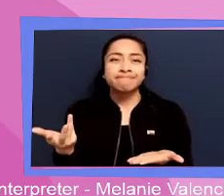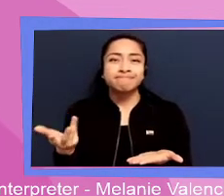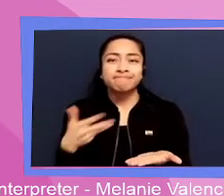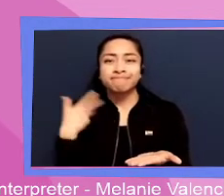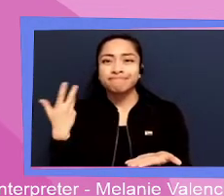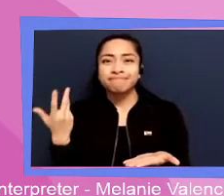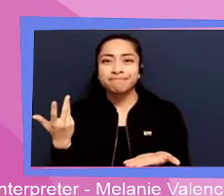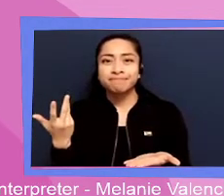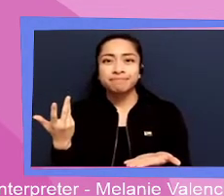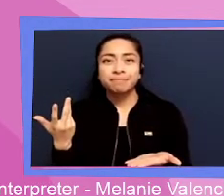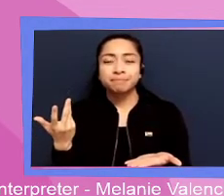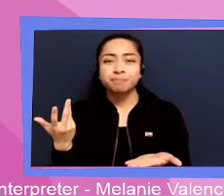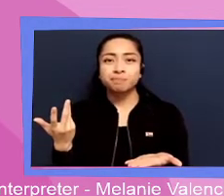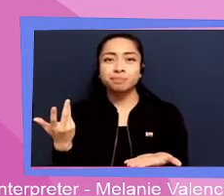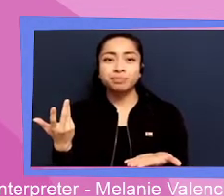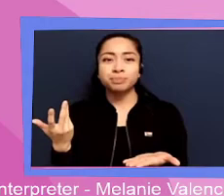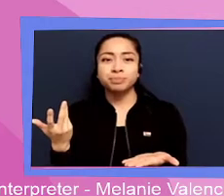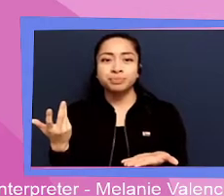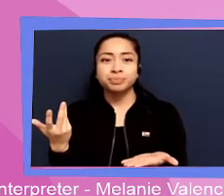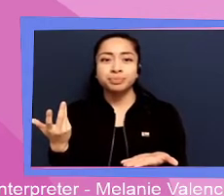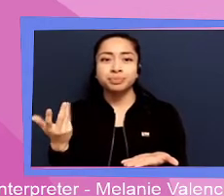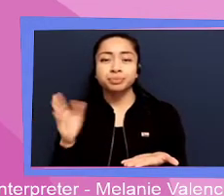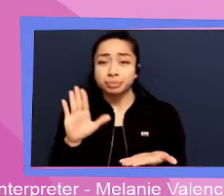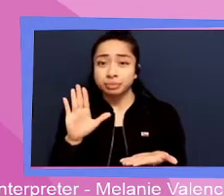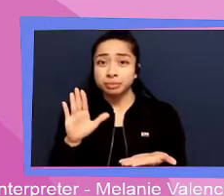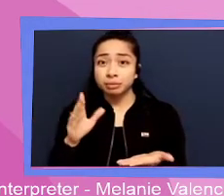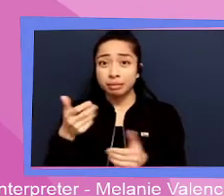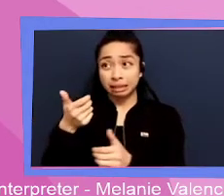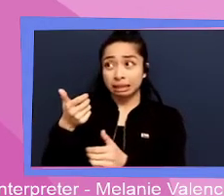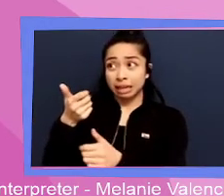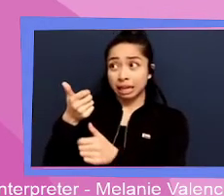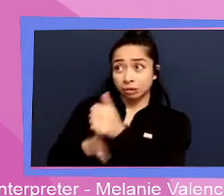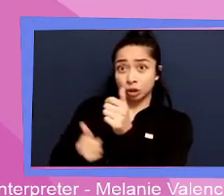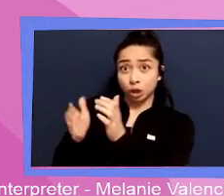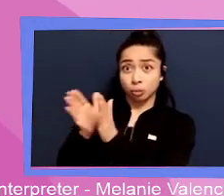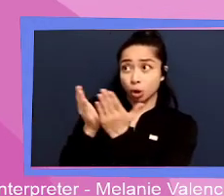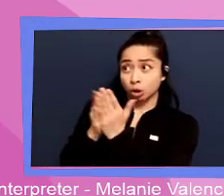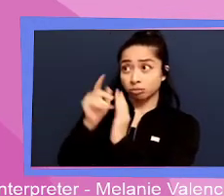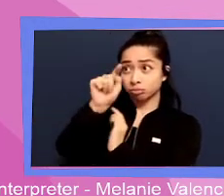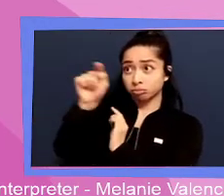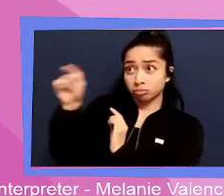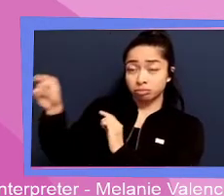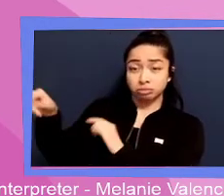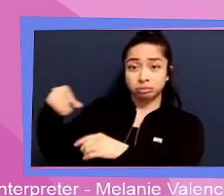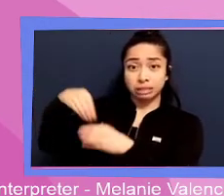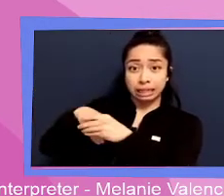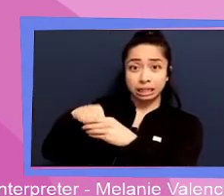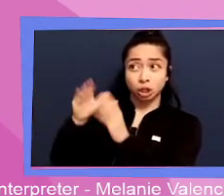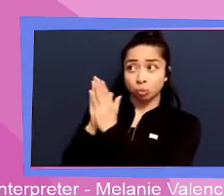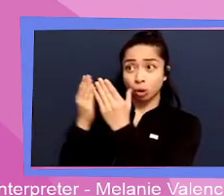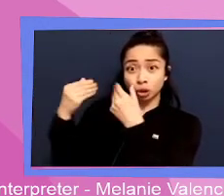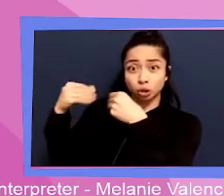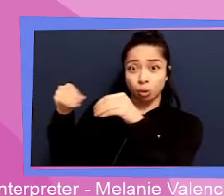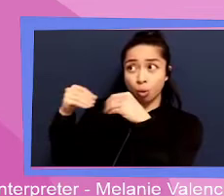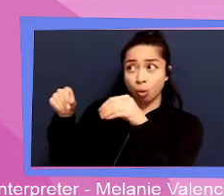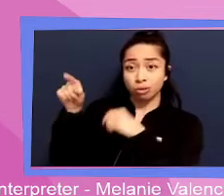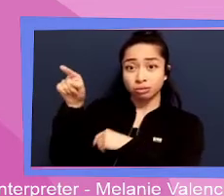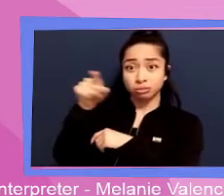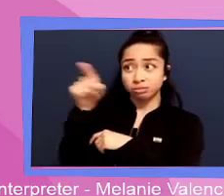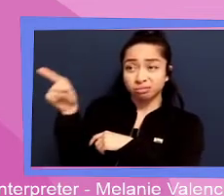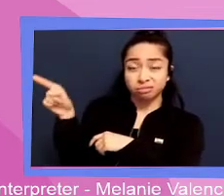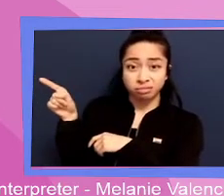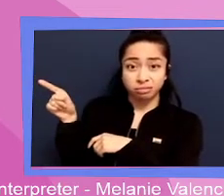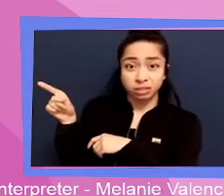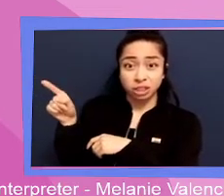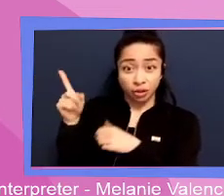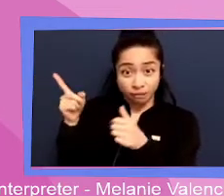every book that is printed out there in a book store that you read is not the first draft that the